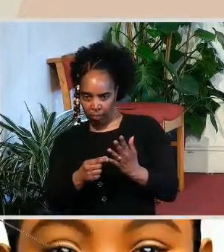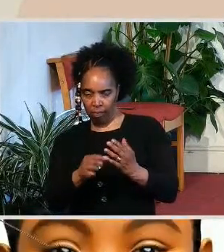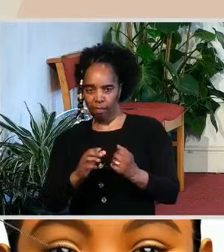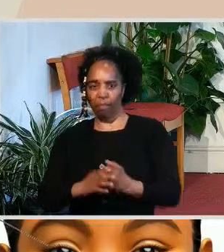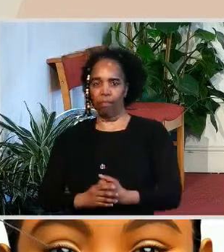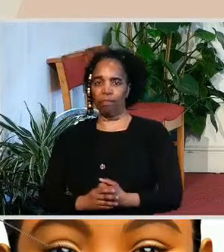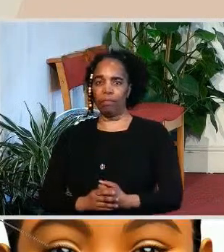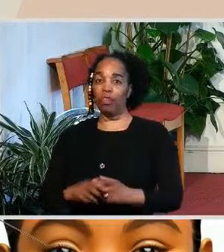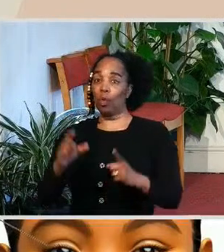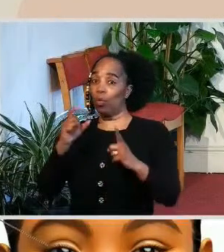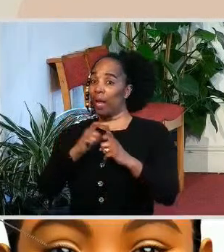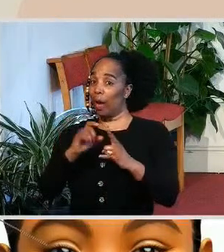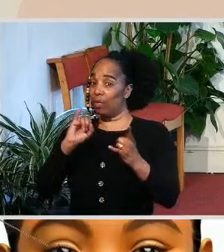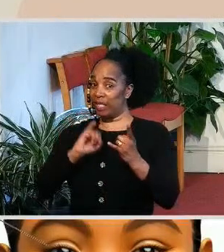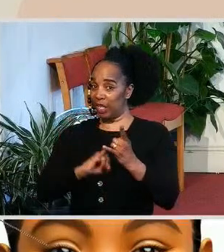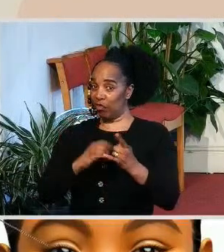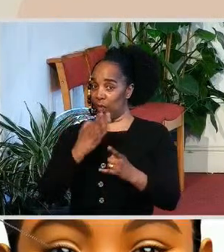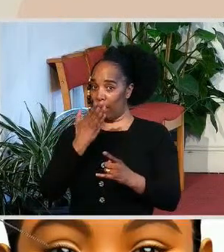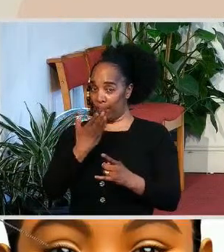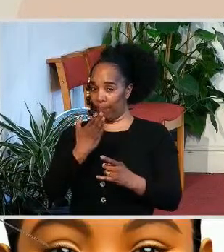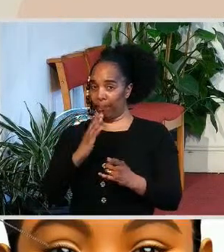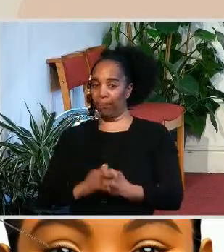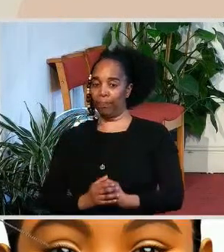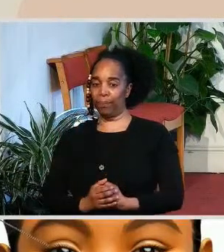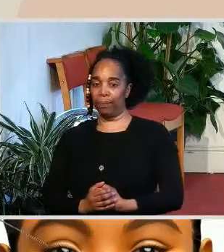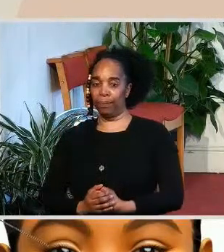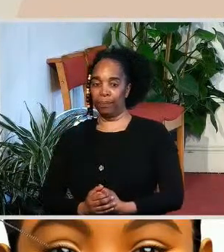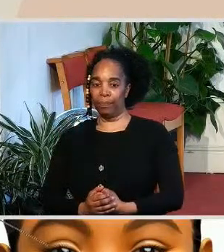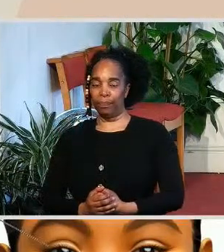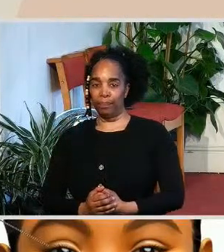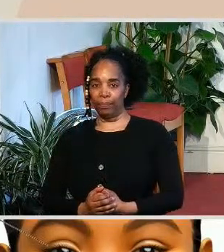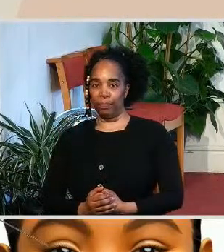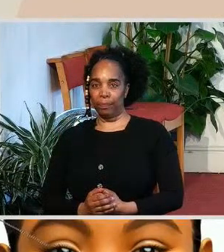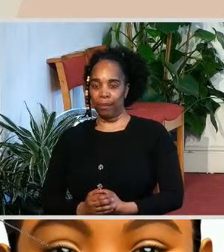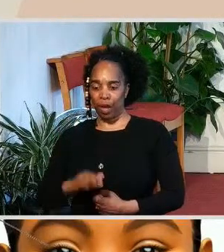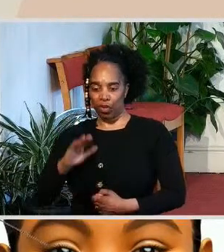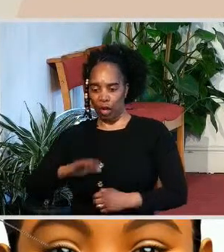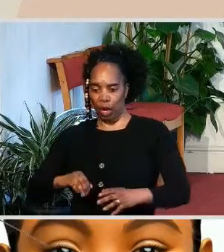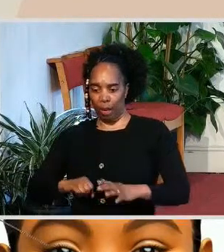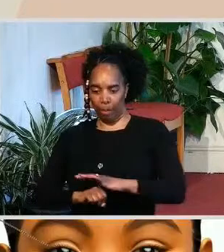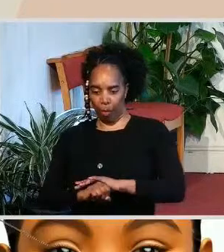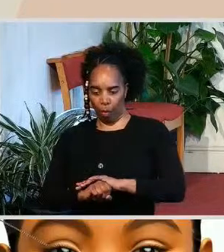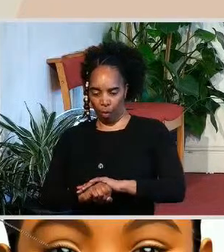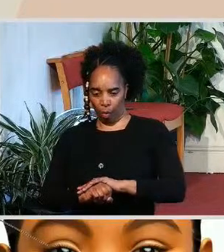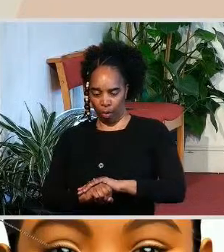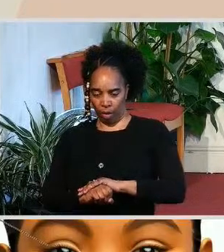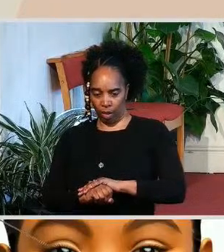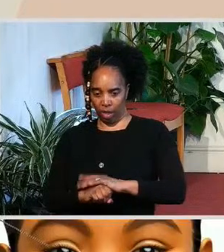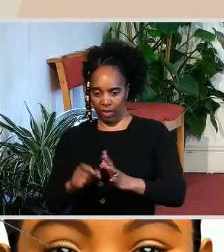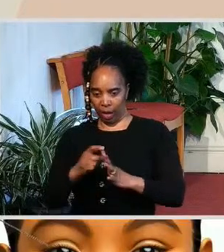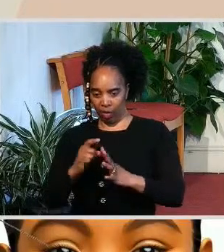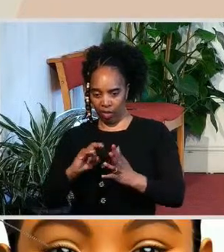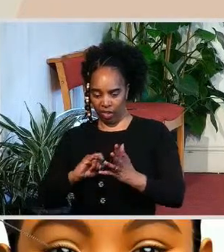Okay, so Down's syndrome. A child who's born, or a baby who's born with Down syndrome, and this can